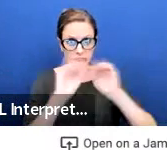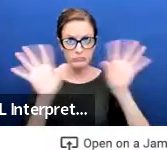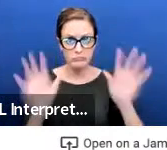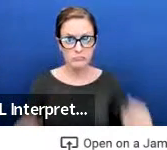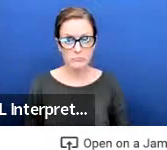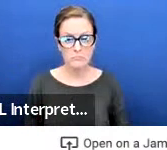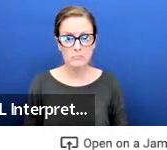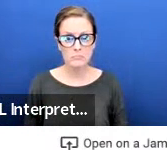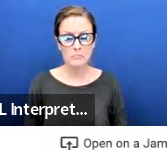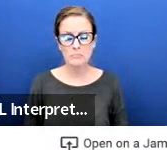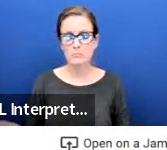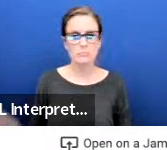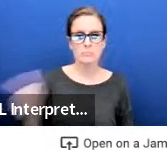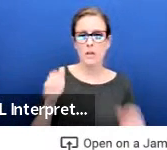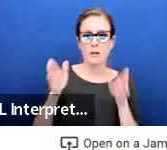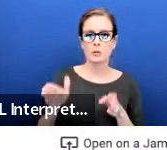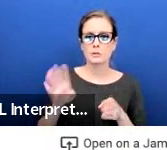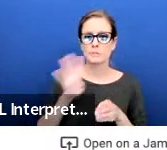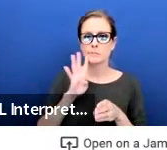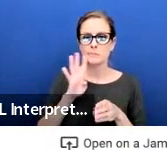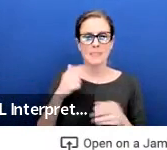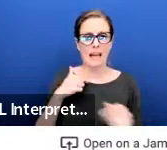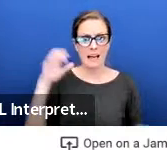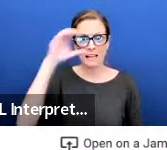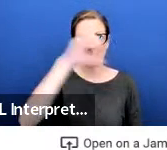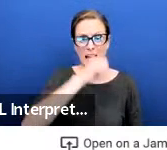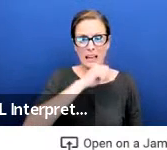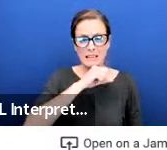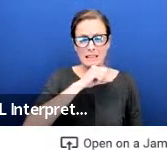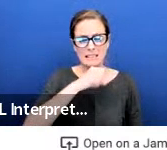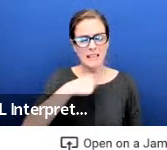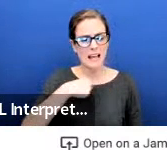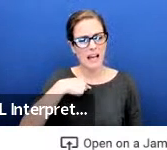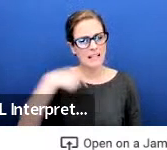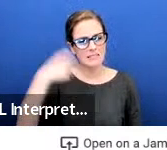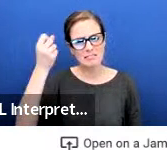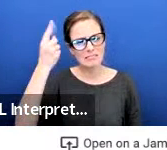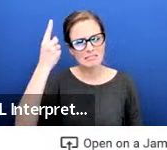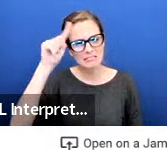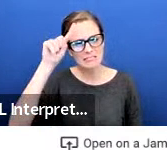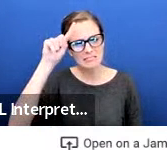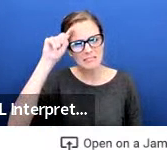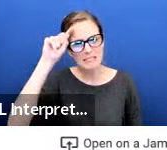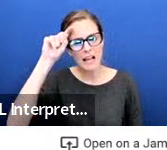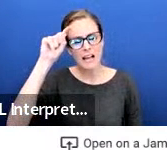I guess that what puzzles me is I tend to